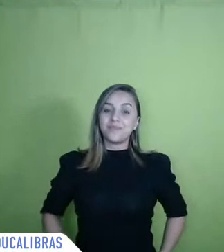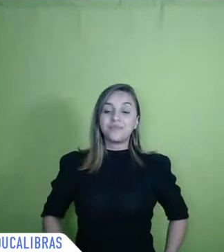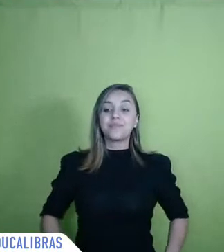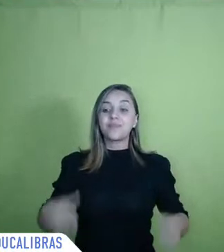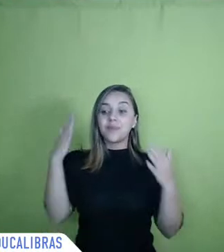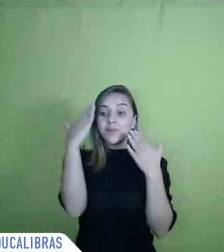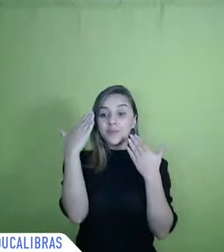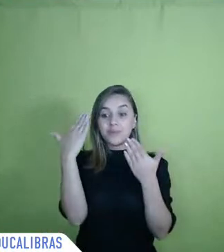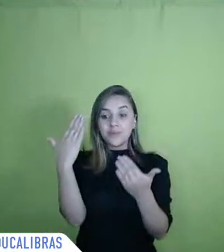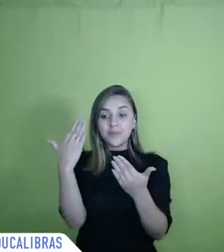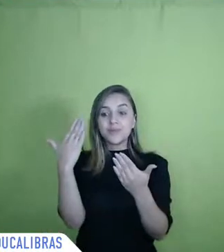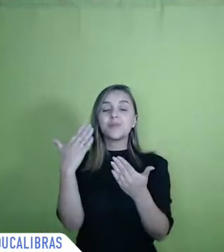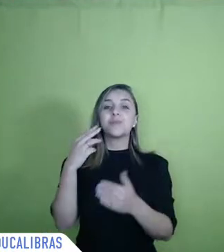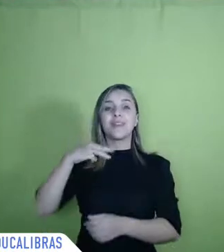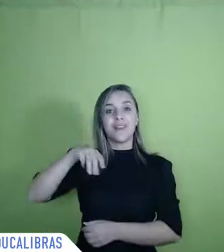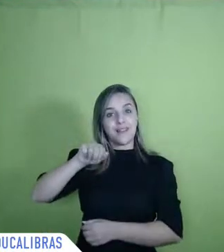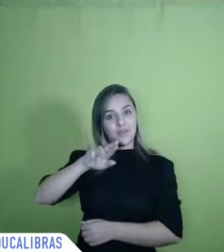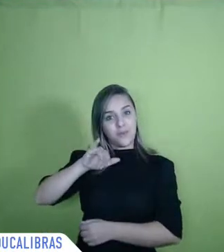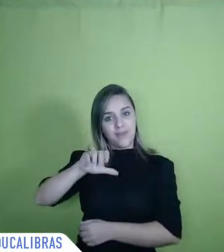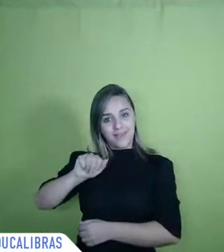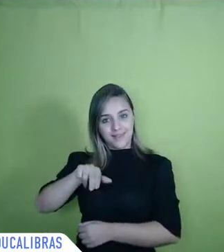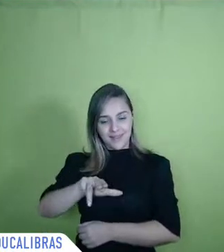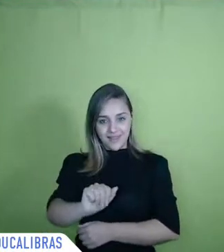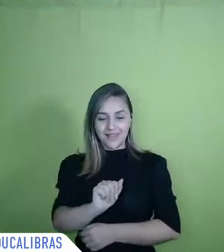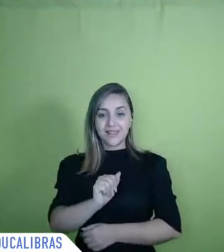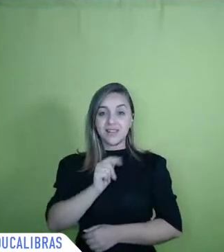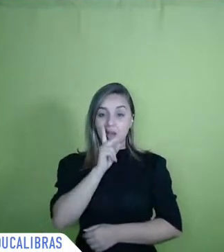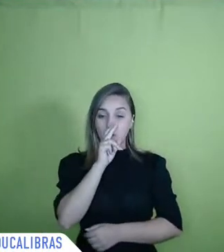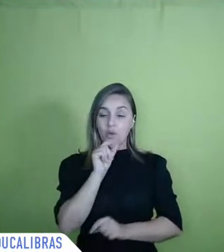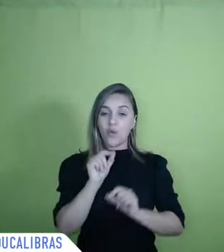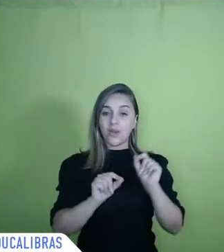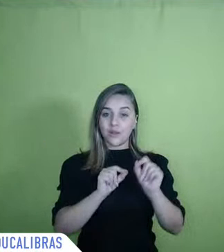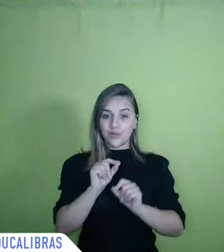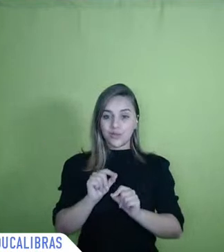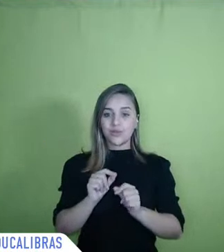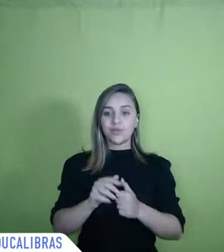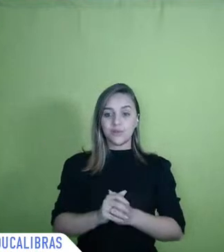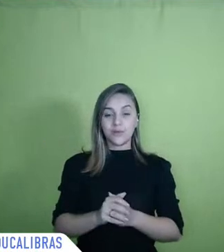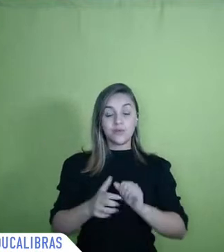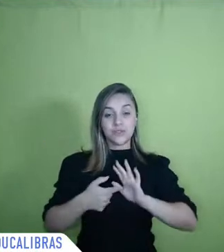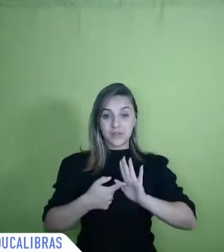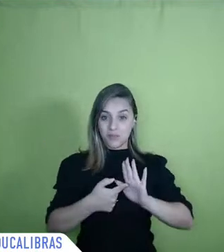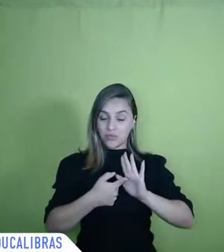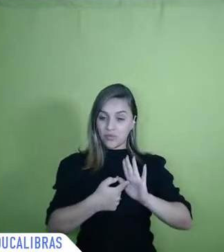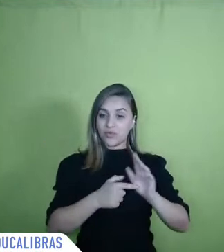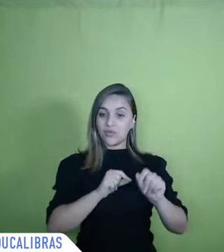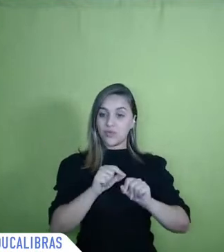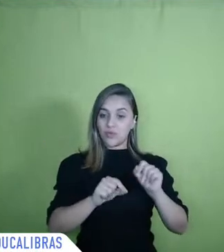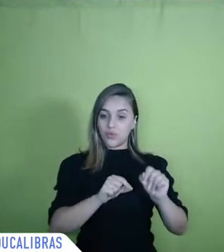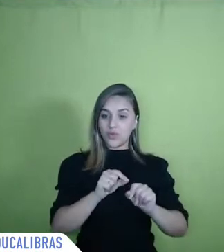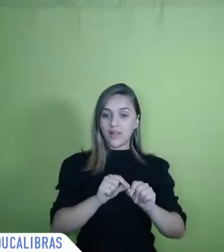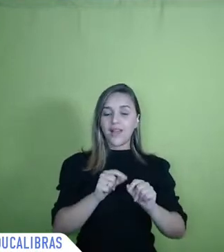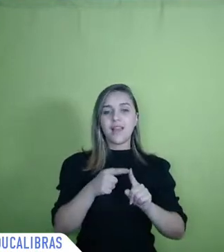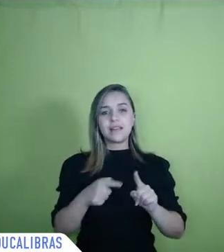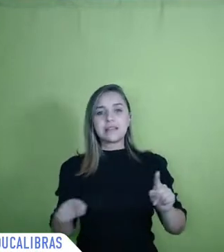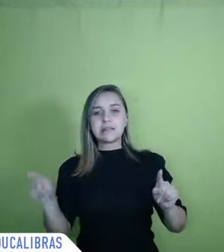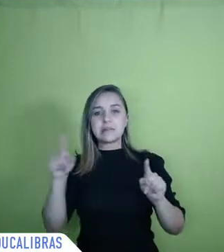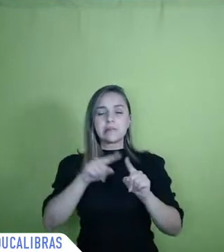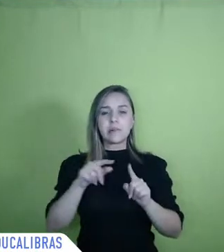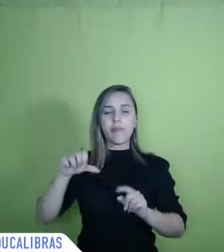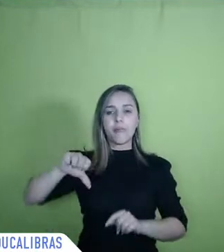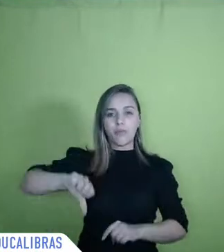to leave this message. Thank you, Mariana. I think you mentioned